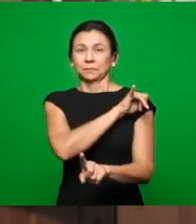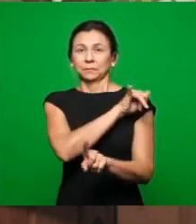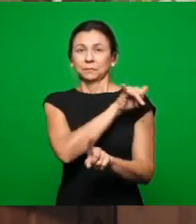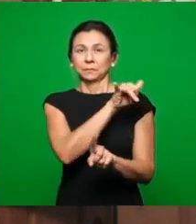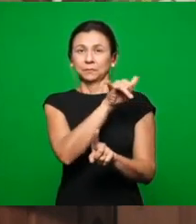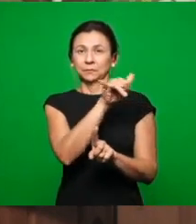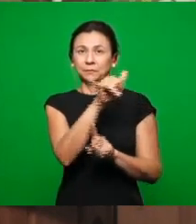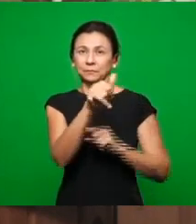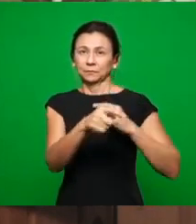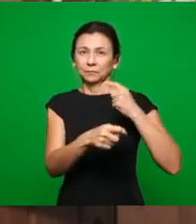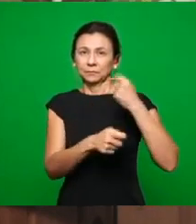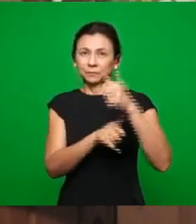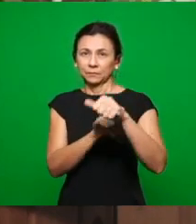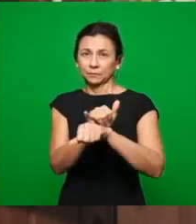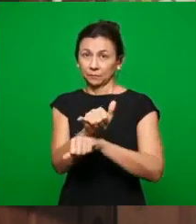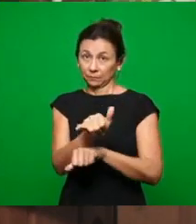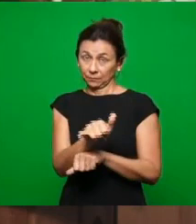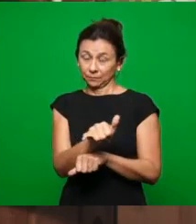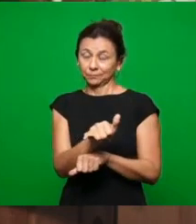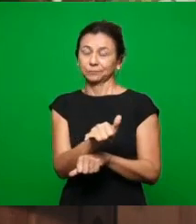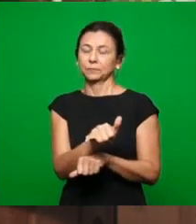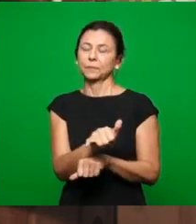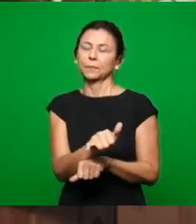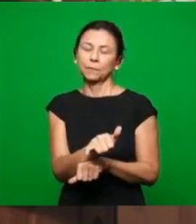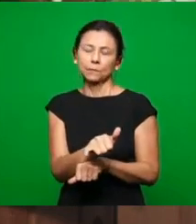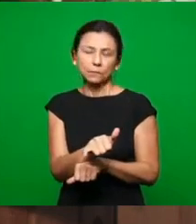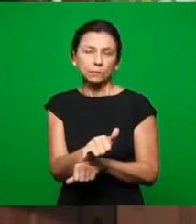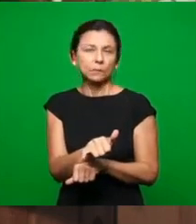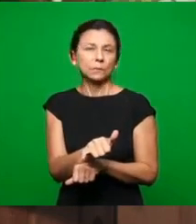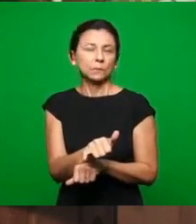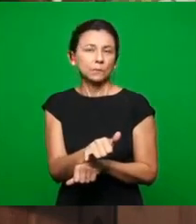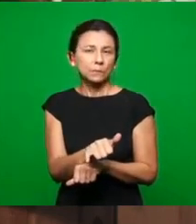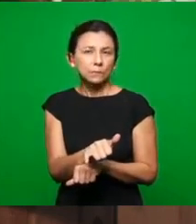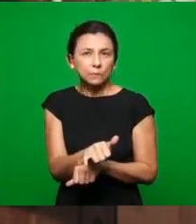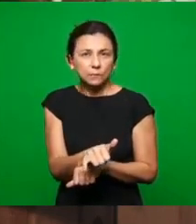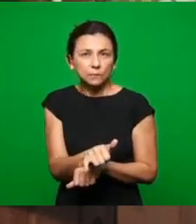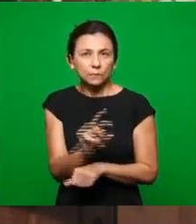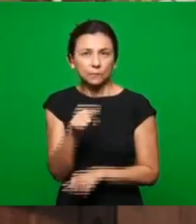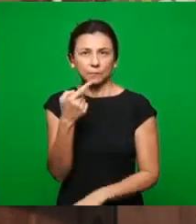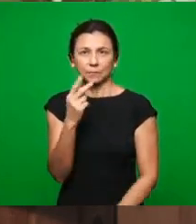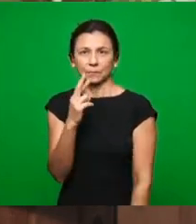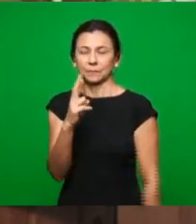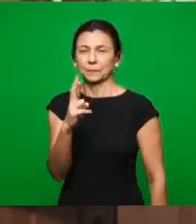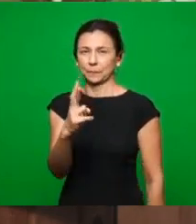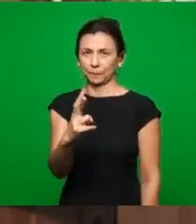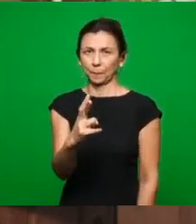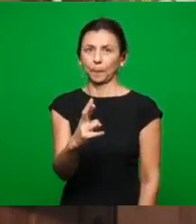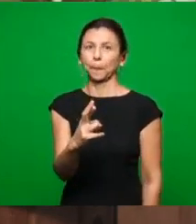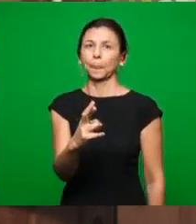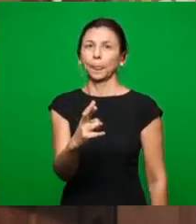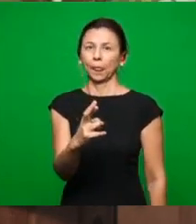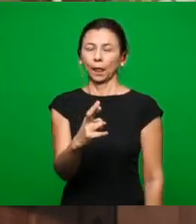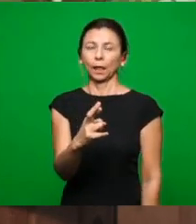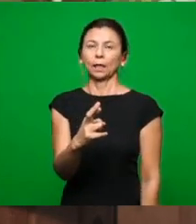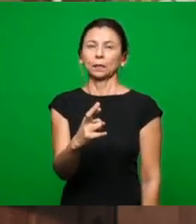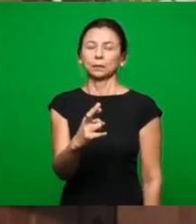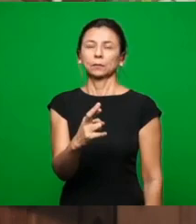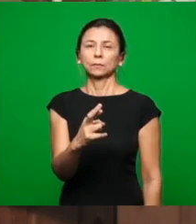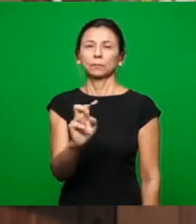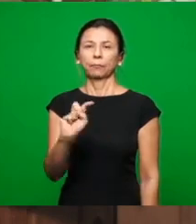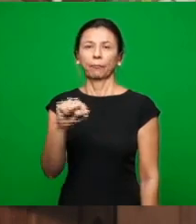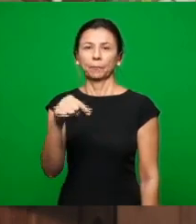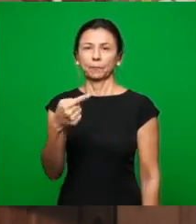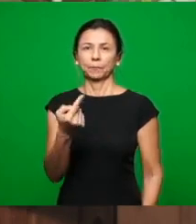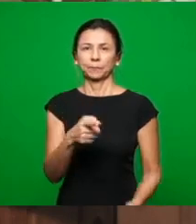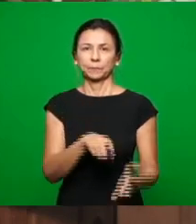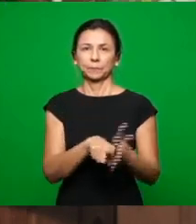in our midst is deceiving. If it is not deceiving, we're going to have the answer afterwards. The